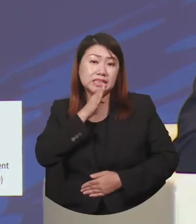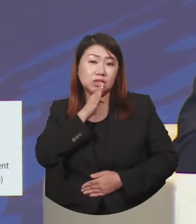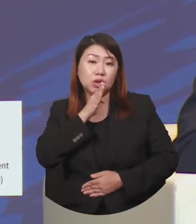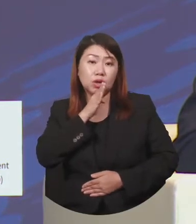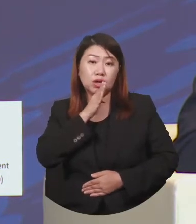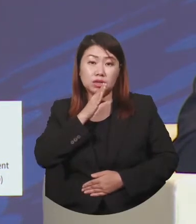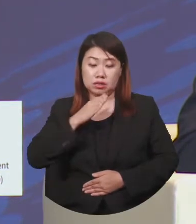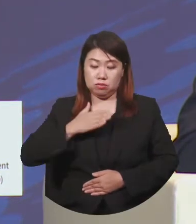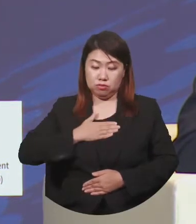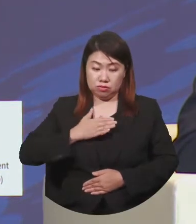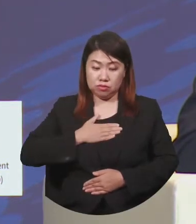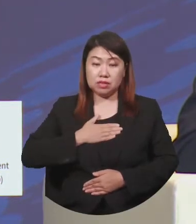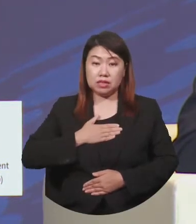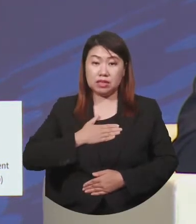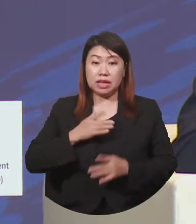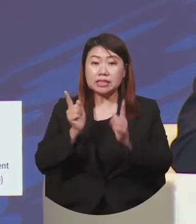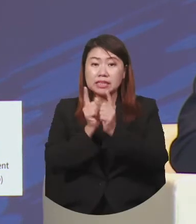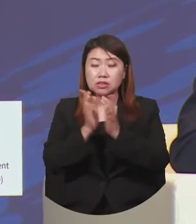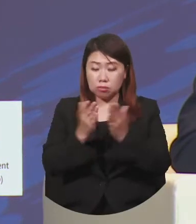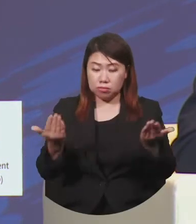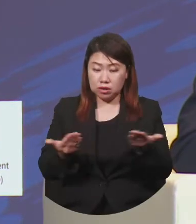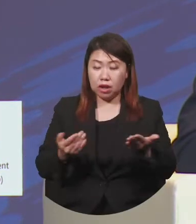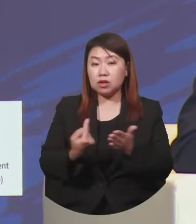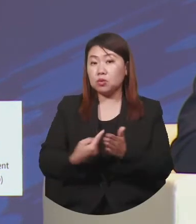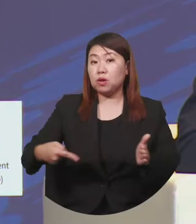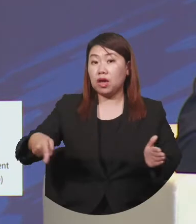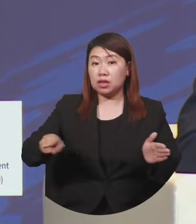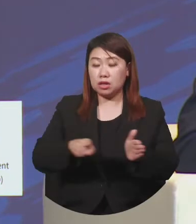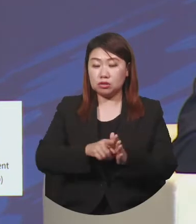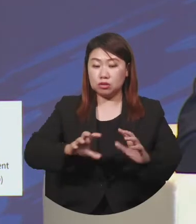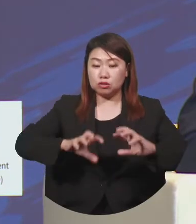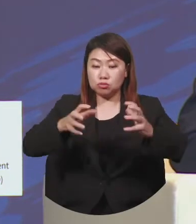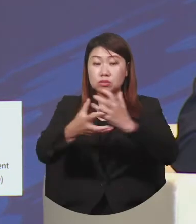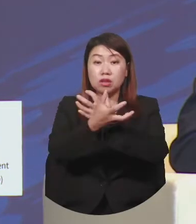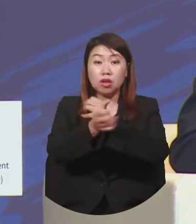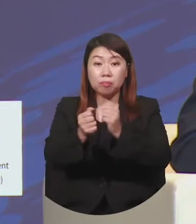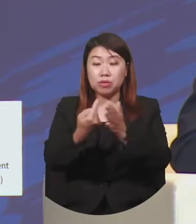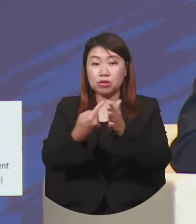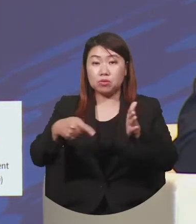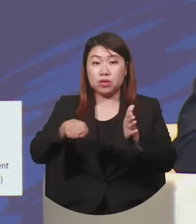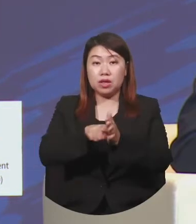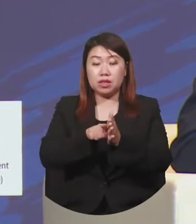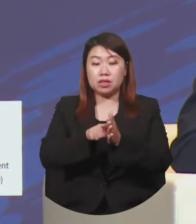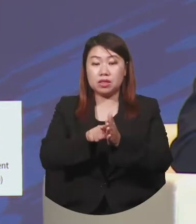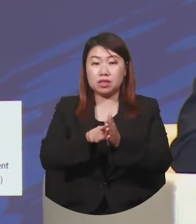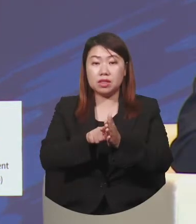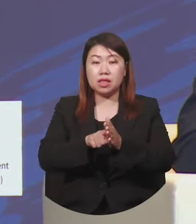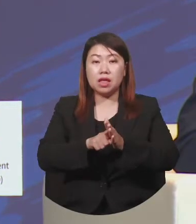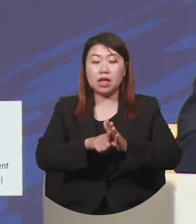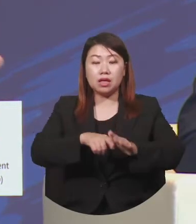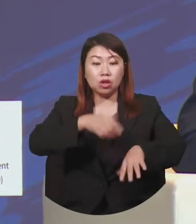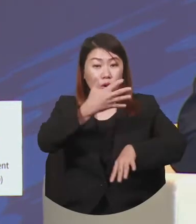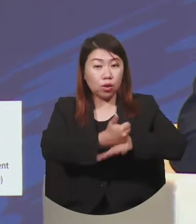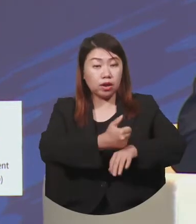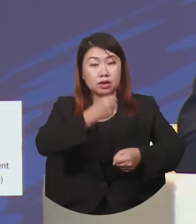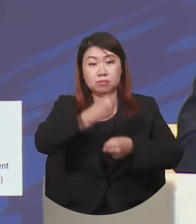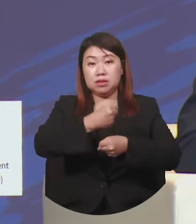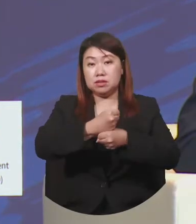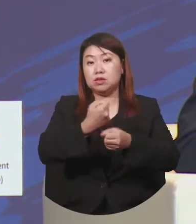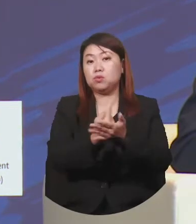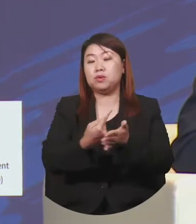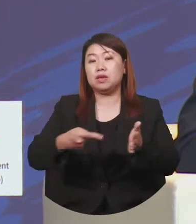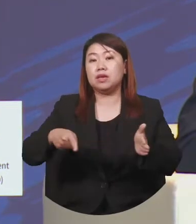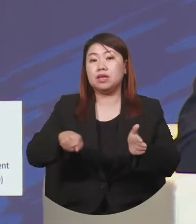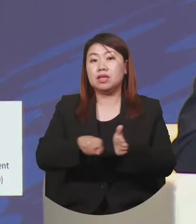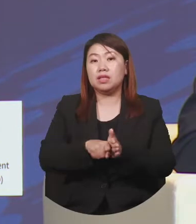to truly helping people and working together? One example, good example I've got is, I mentioned earlier this